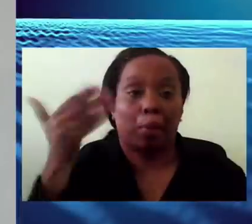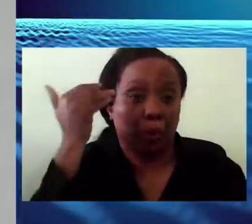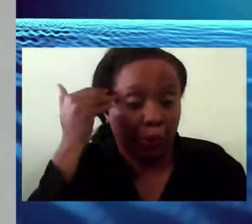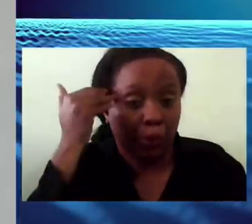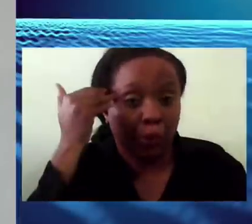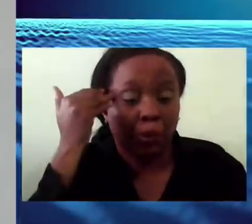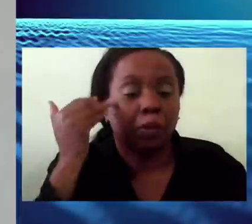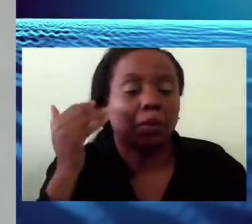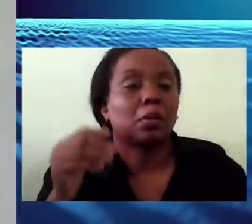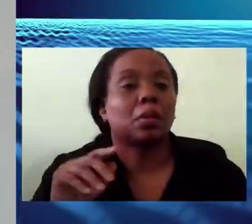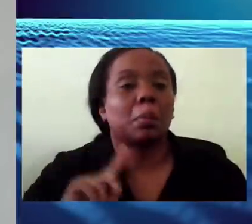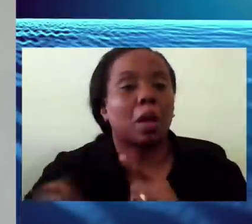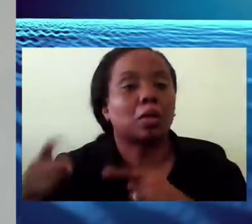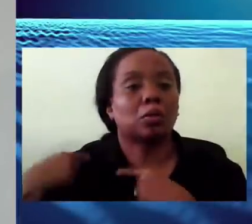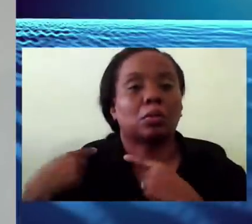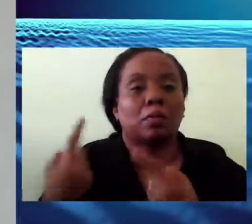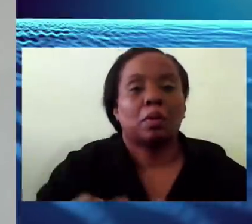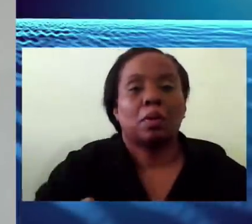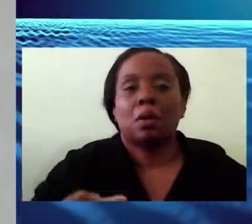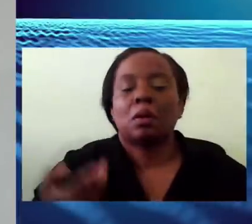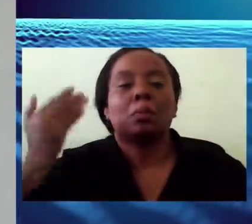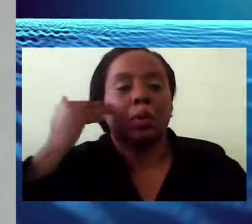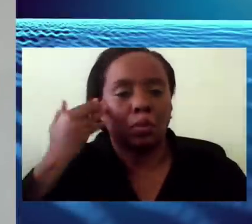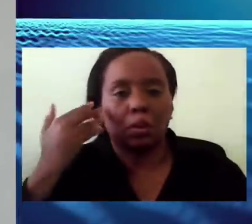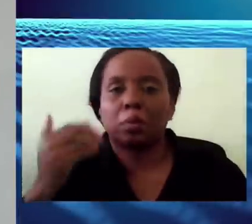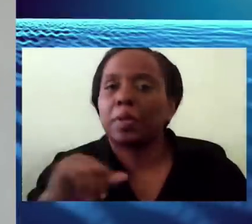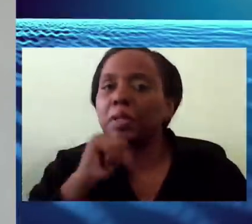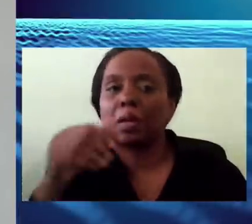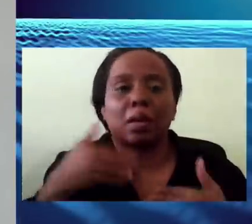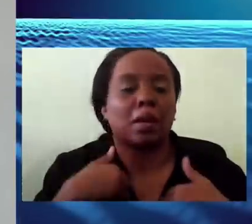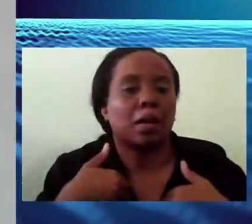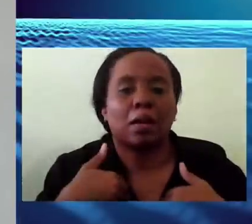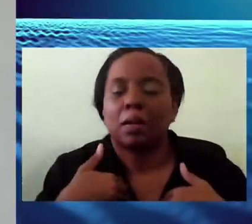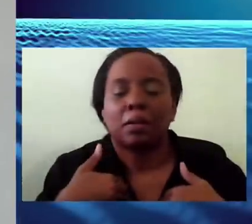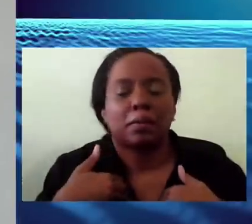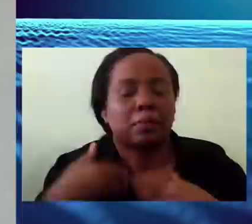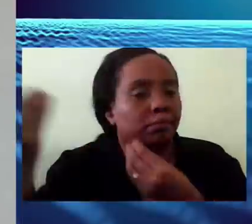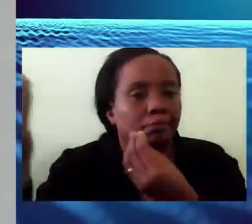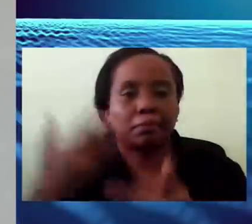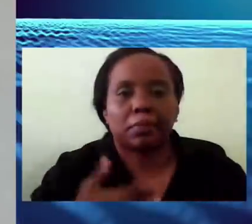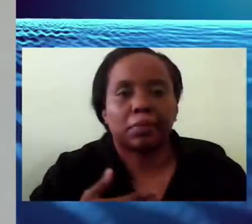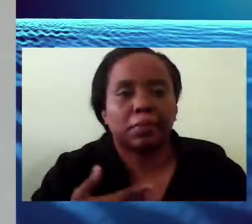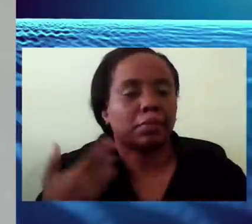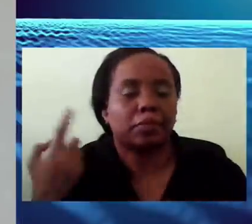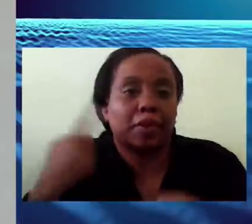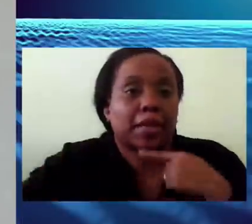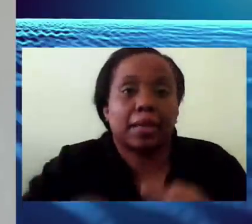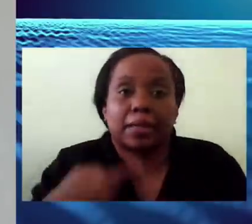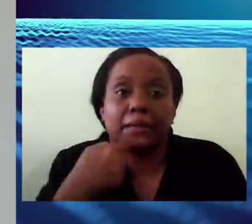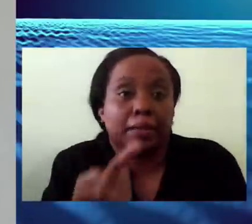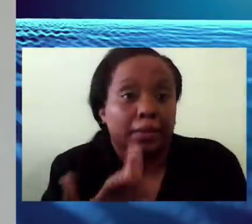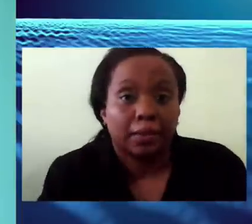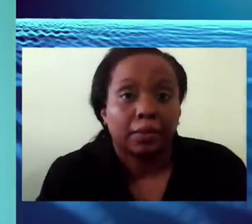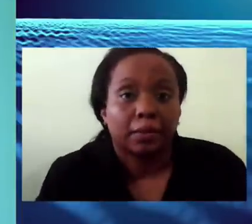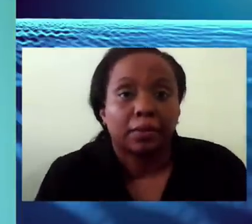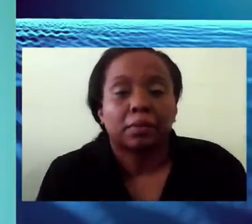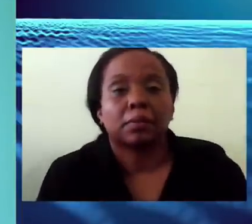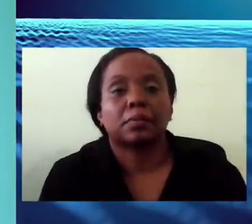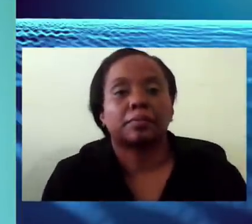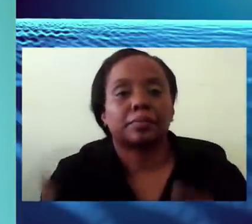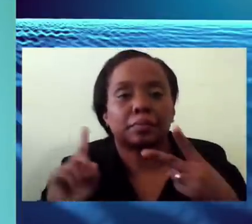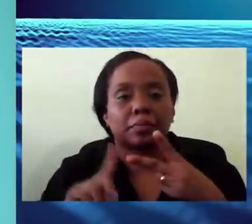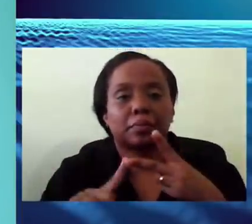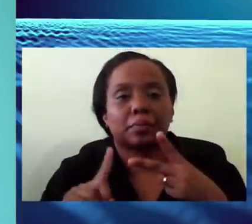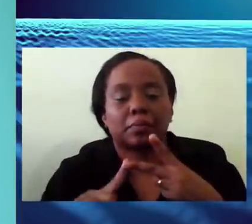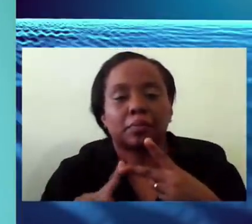are satisfied that we do not have all of the information, so it's difficult to make that determination at this stage. And my second question